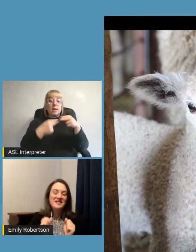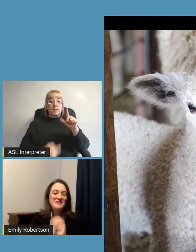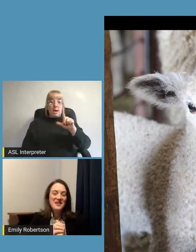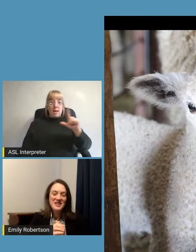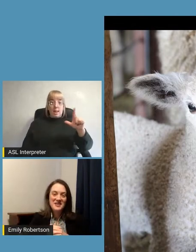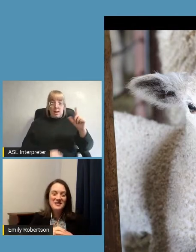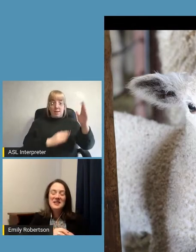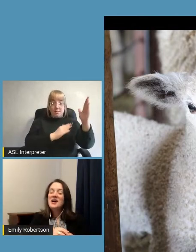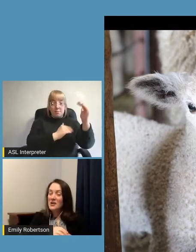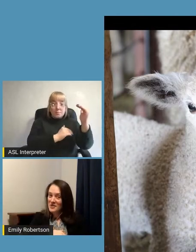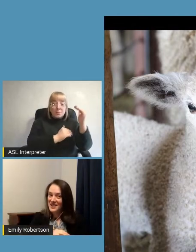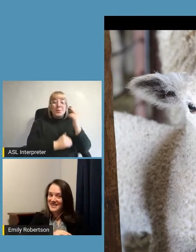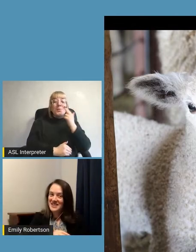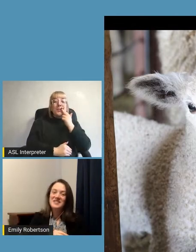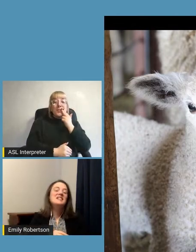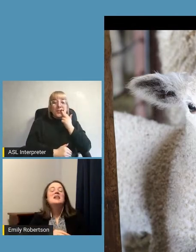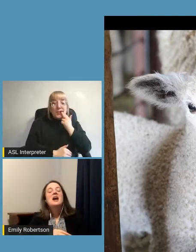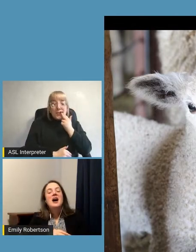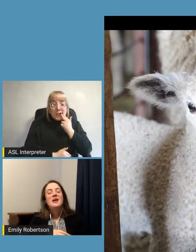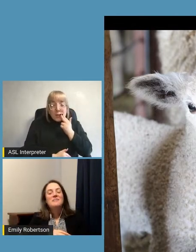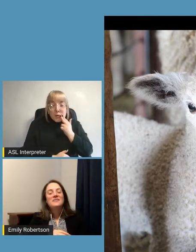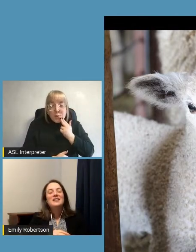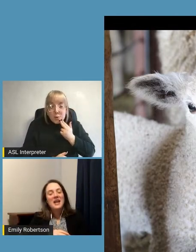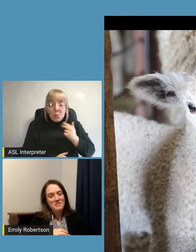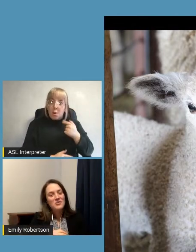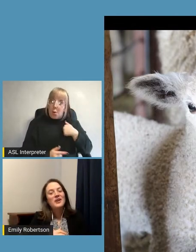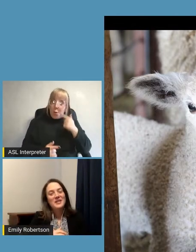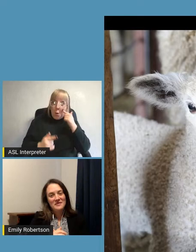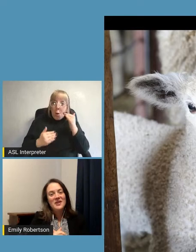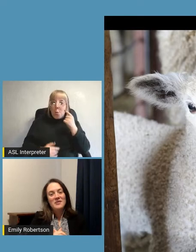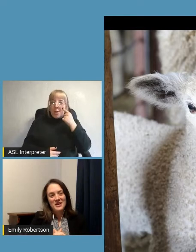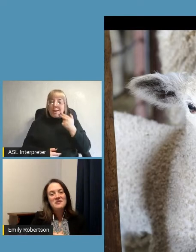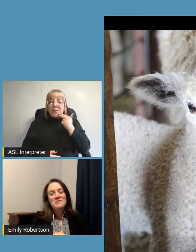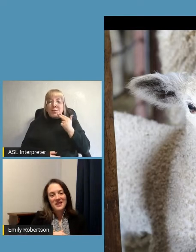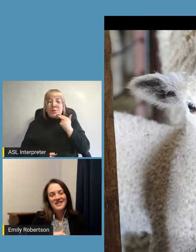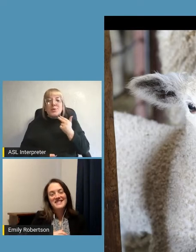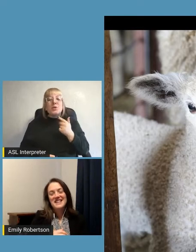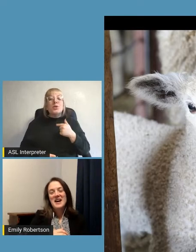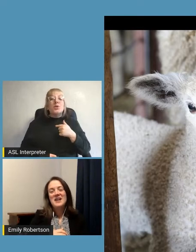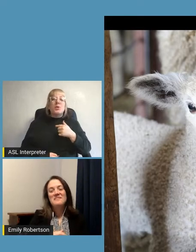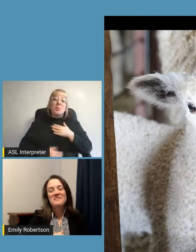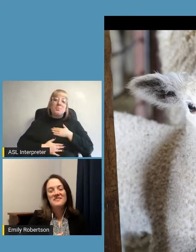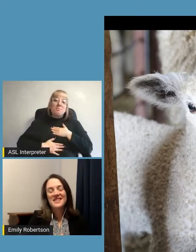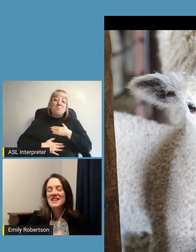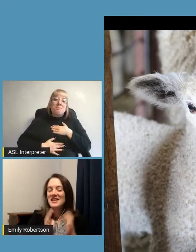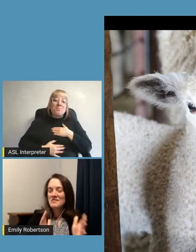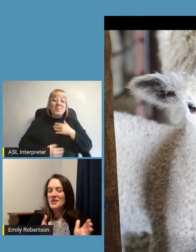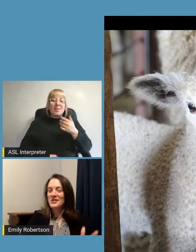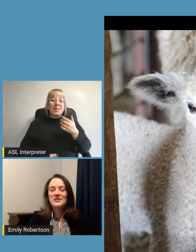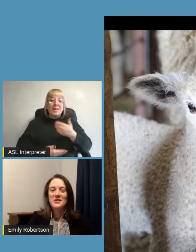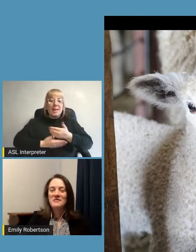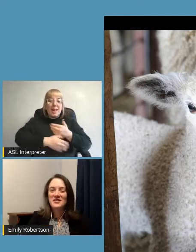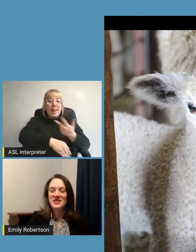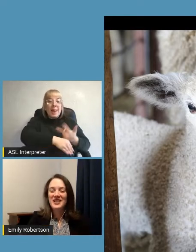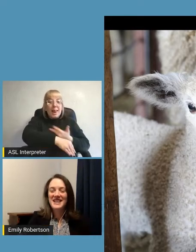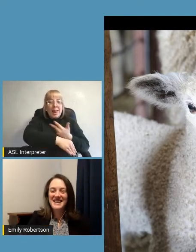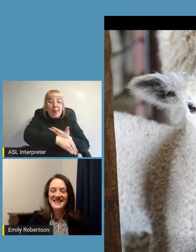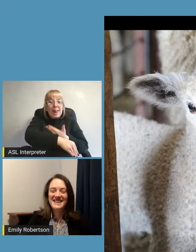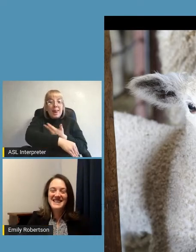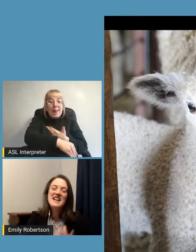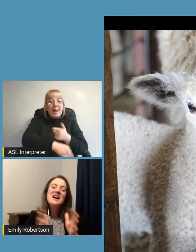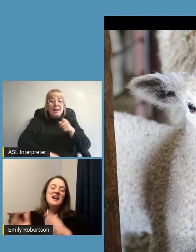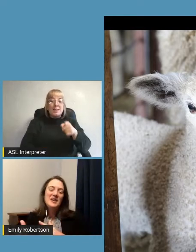a very cute, I hope you think it's cute, lamb born at the farm at Goreplace. It's a marketer's dream for